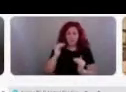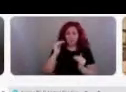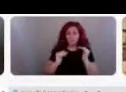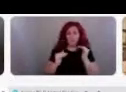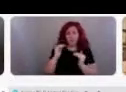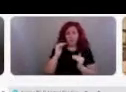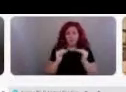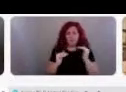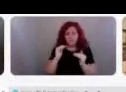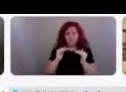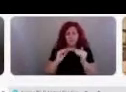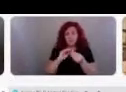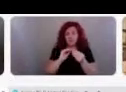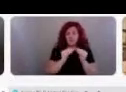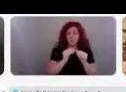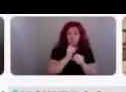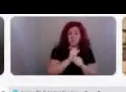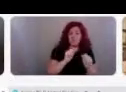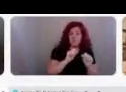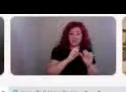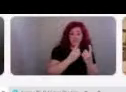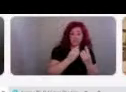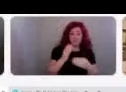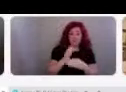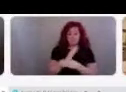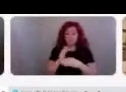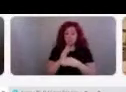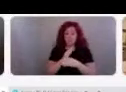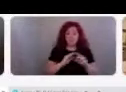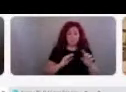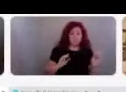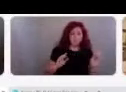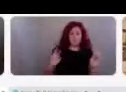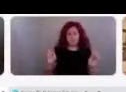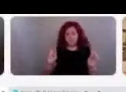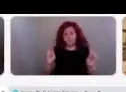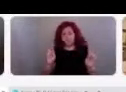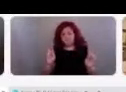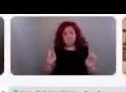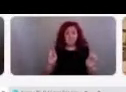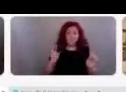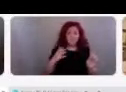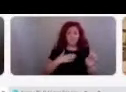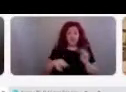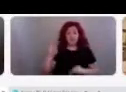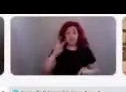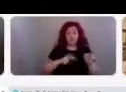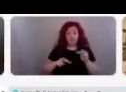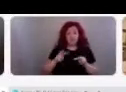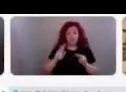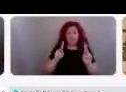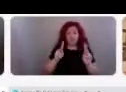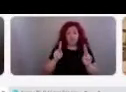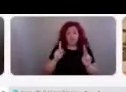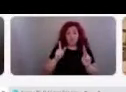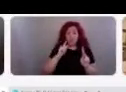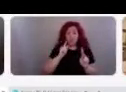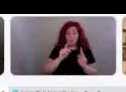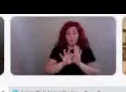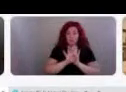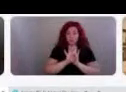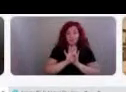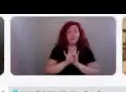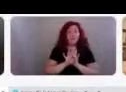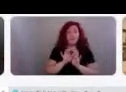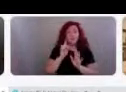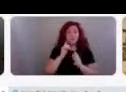of sorts between the numbers of safe districts between both major parties uh in my observation the candidate nominees for safe districts tend to be determined